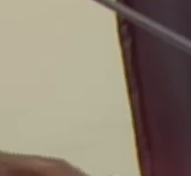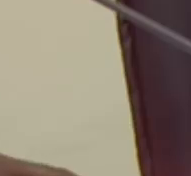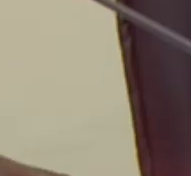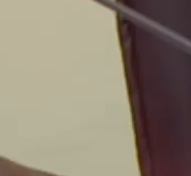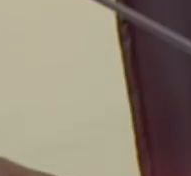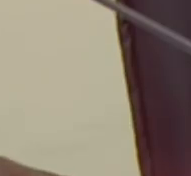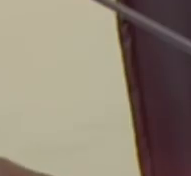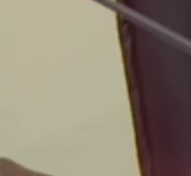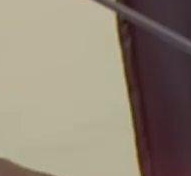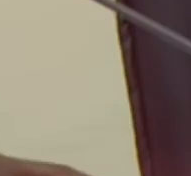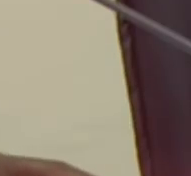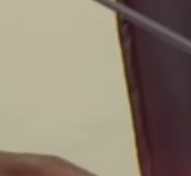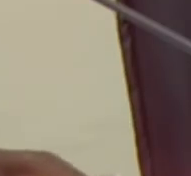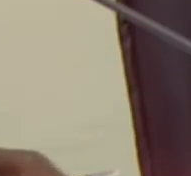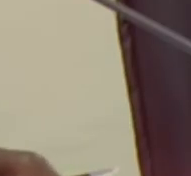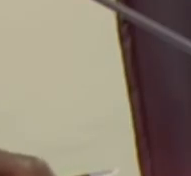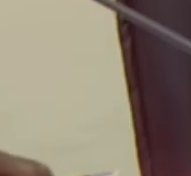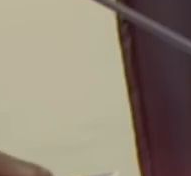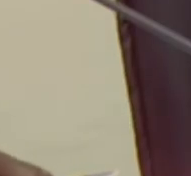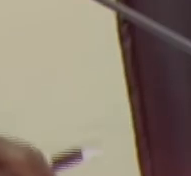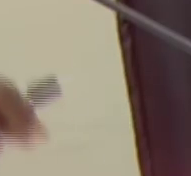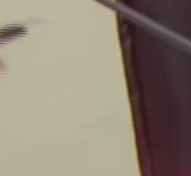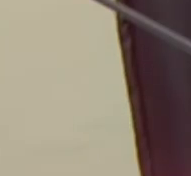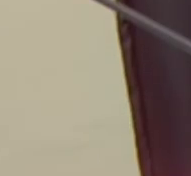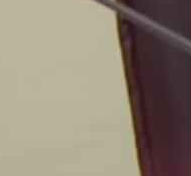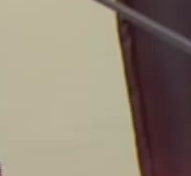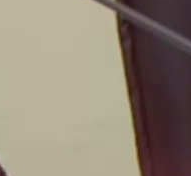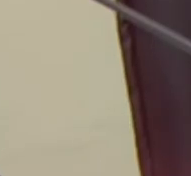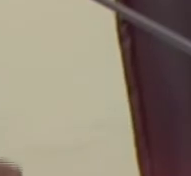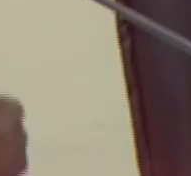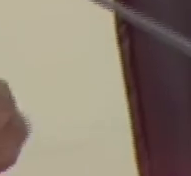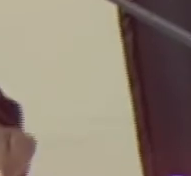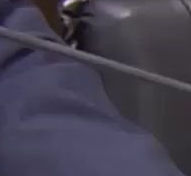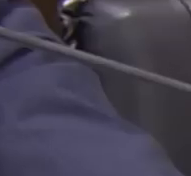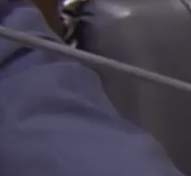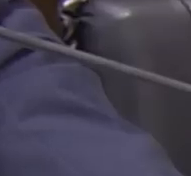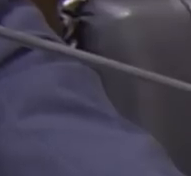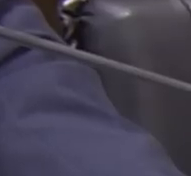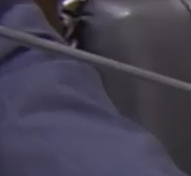proceed. Thank you very much, Mr. Chairman. Welcome back, General Cham.